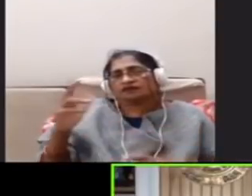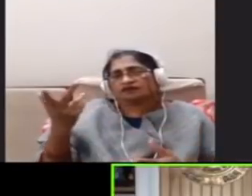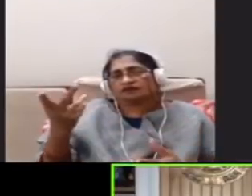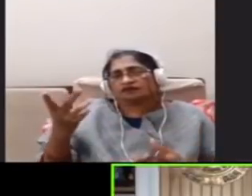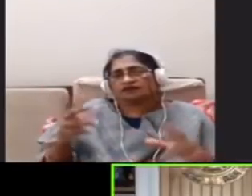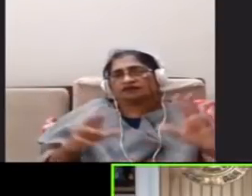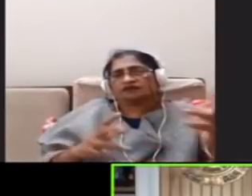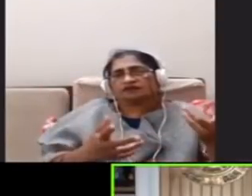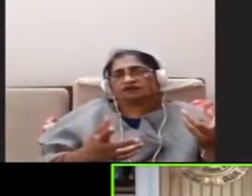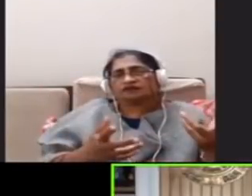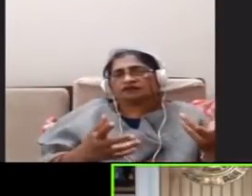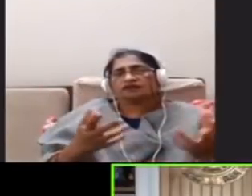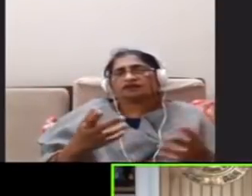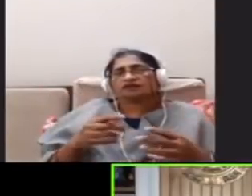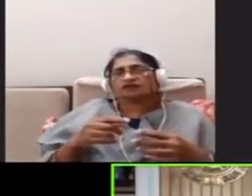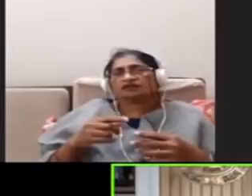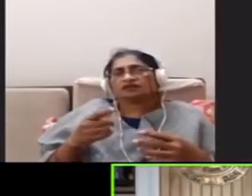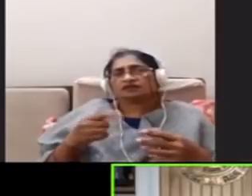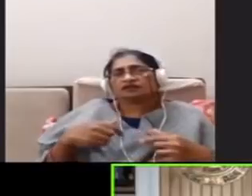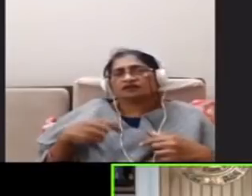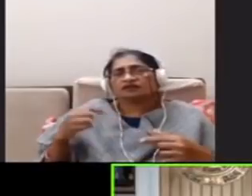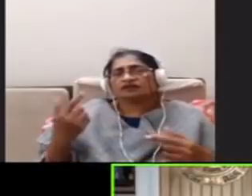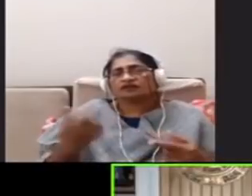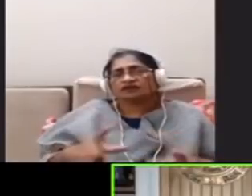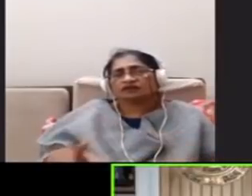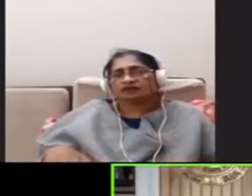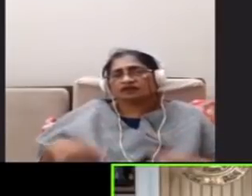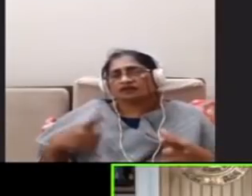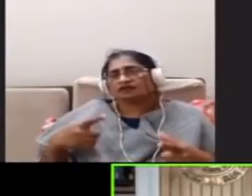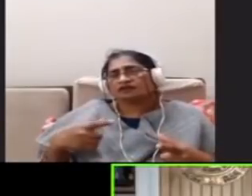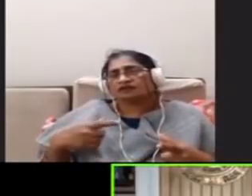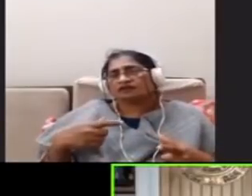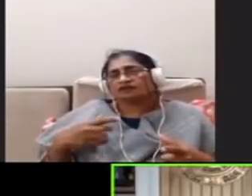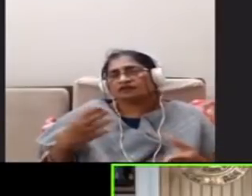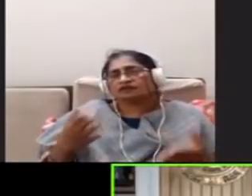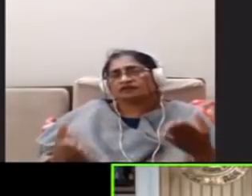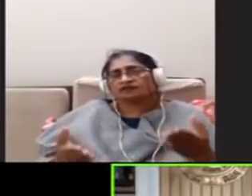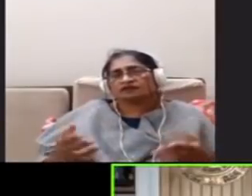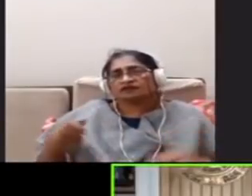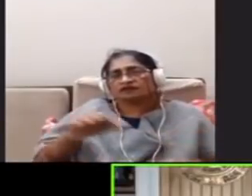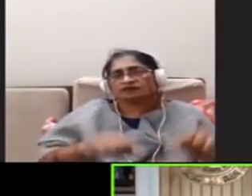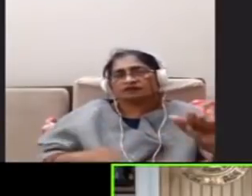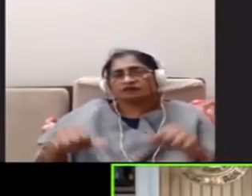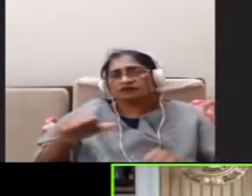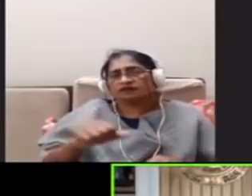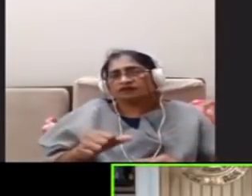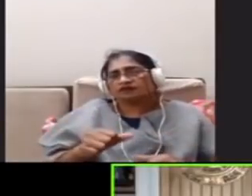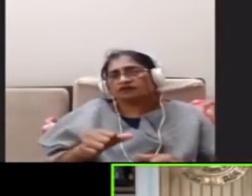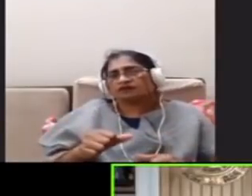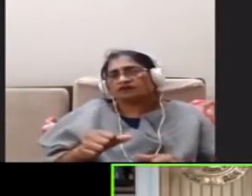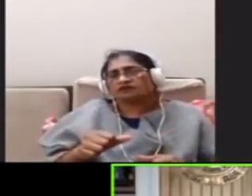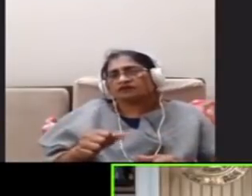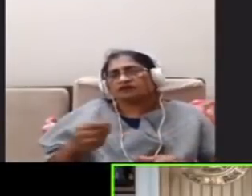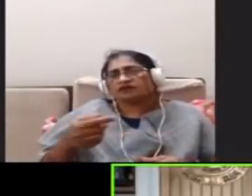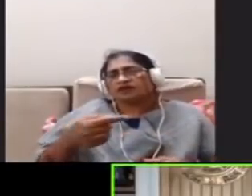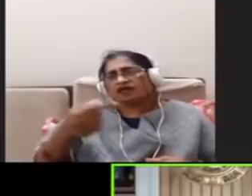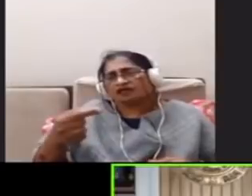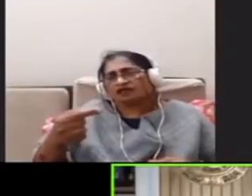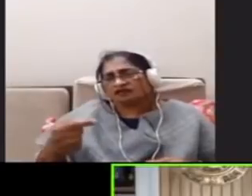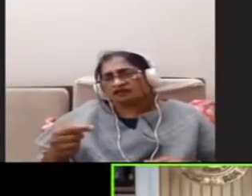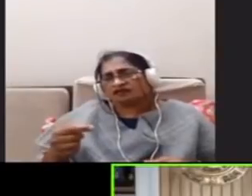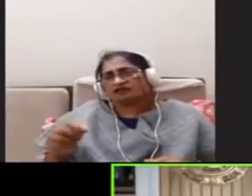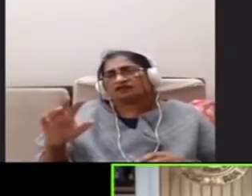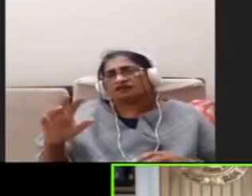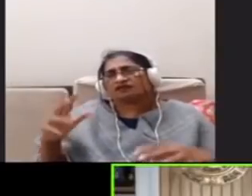be very grateful to where we are in life. Whether we are scientists, whether we are professors, artists, computer